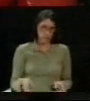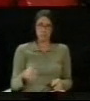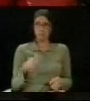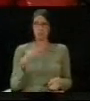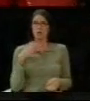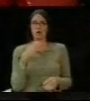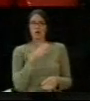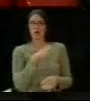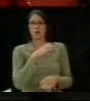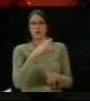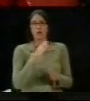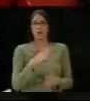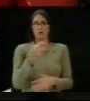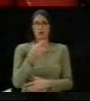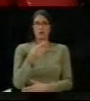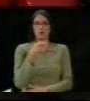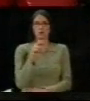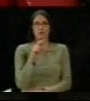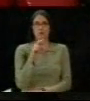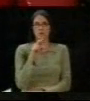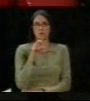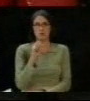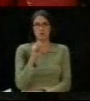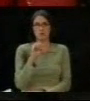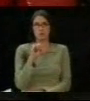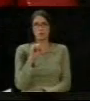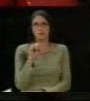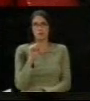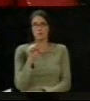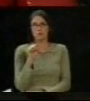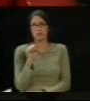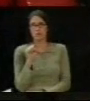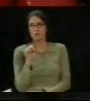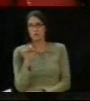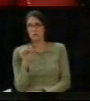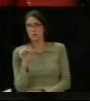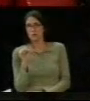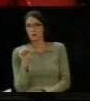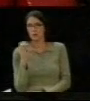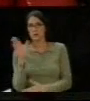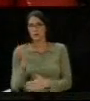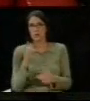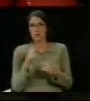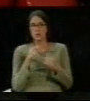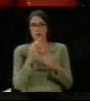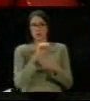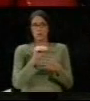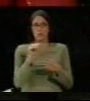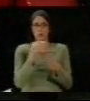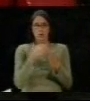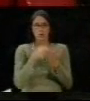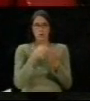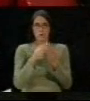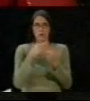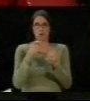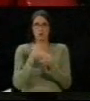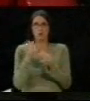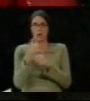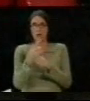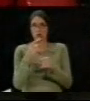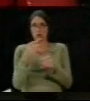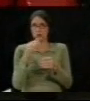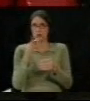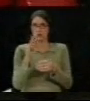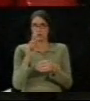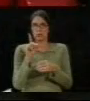Commissioner Grease's plan to move those dollars to next year or this year's budget,